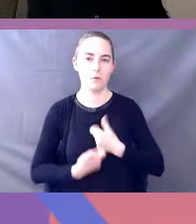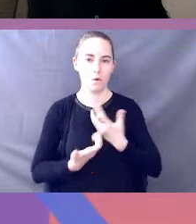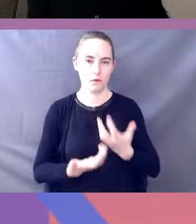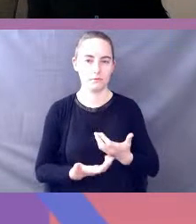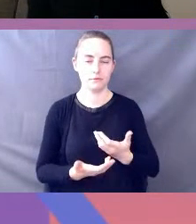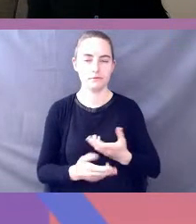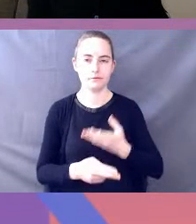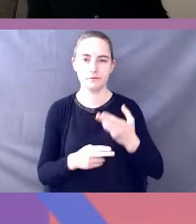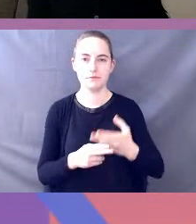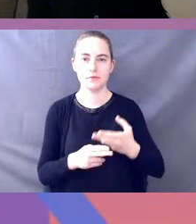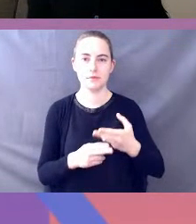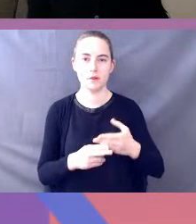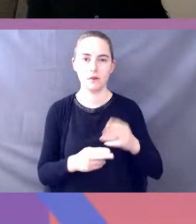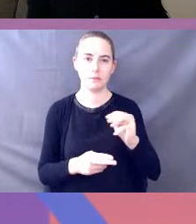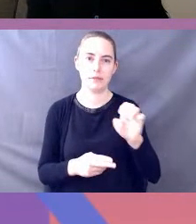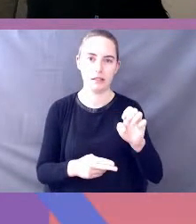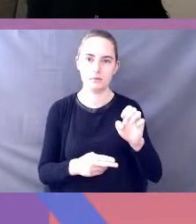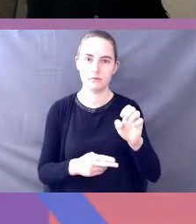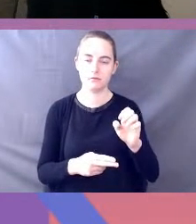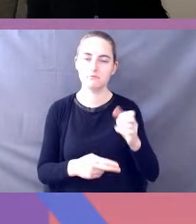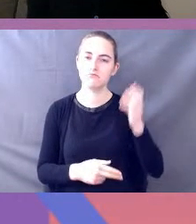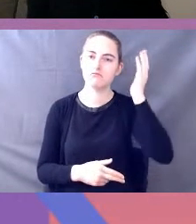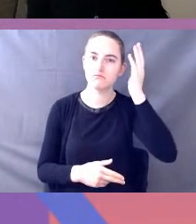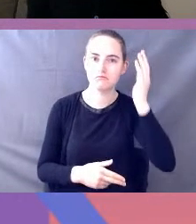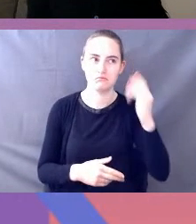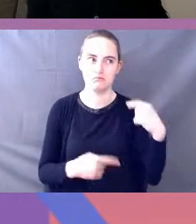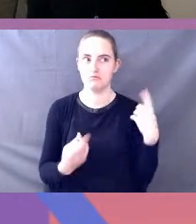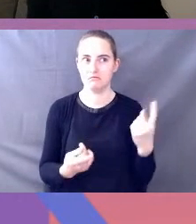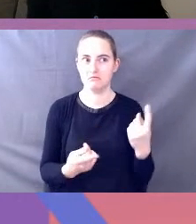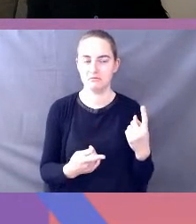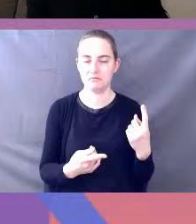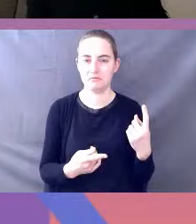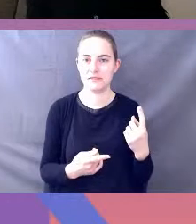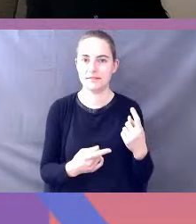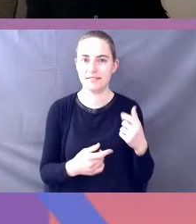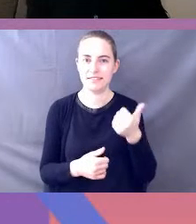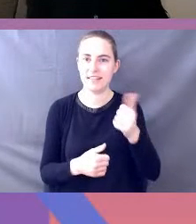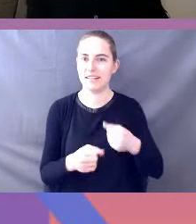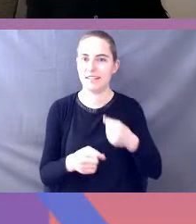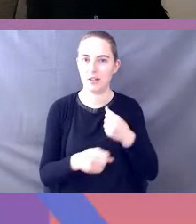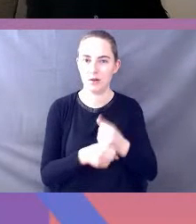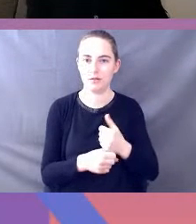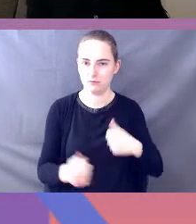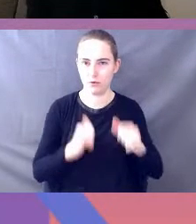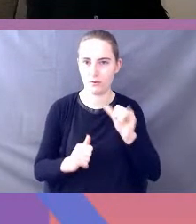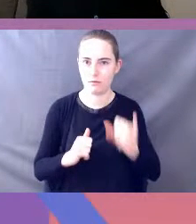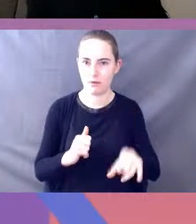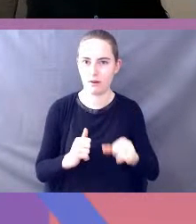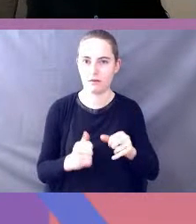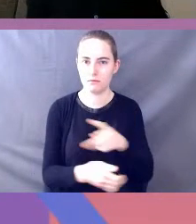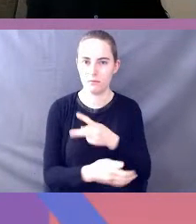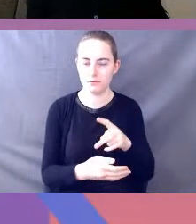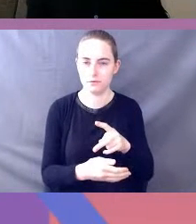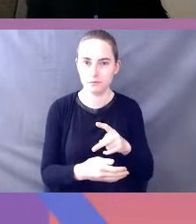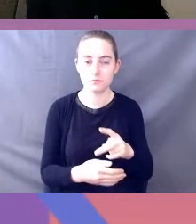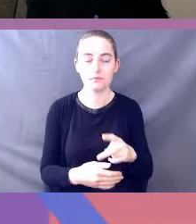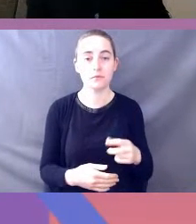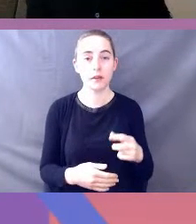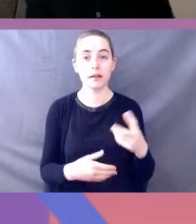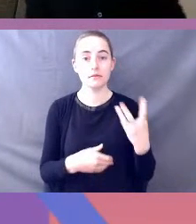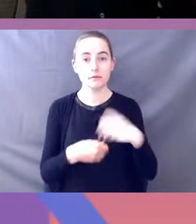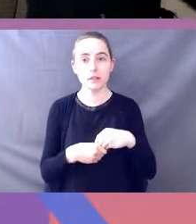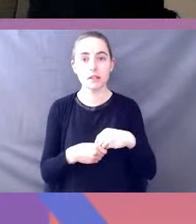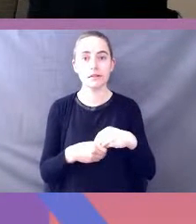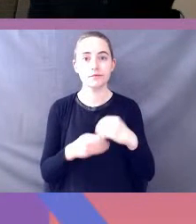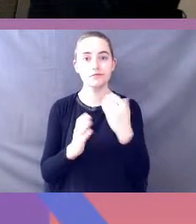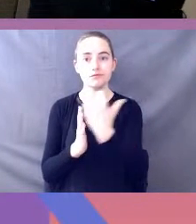me to places I never thought I would go. And in that poem, I'm describing what it's like to be me. And then the poem